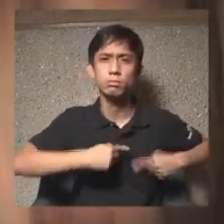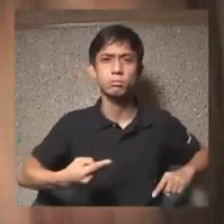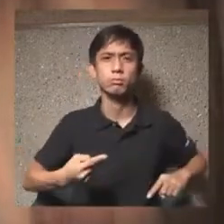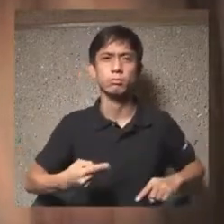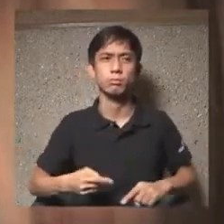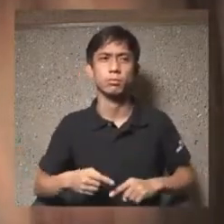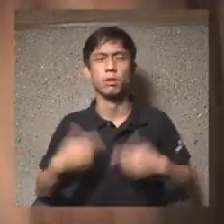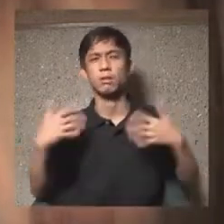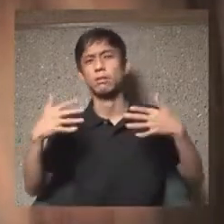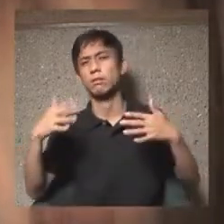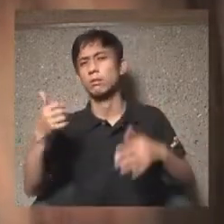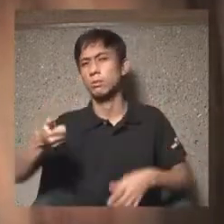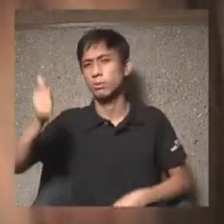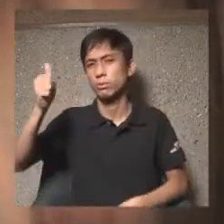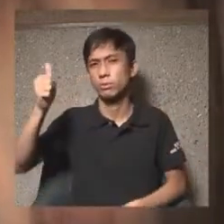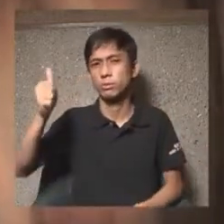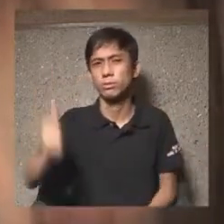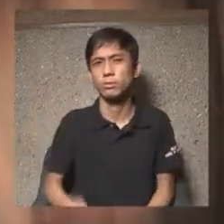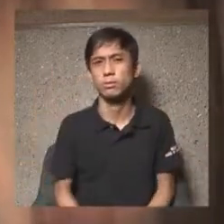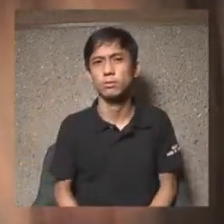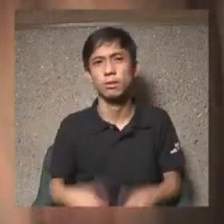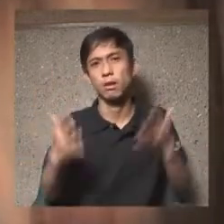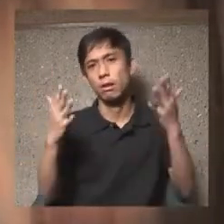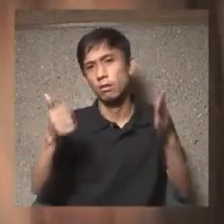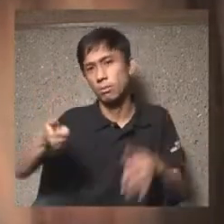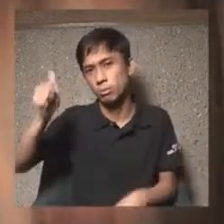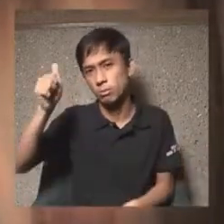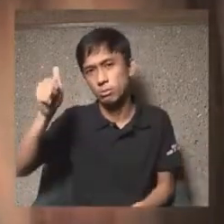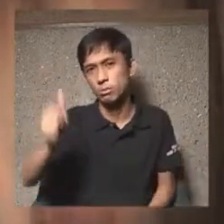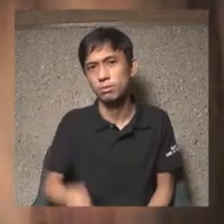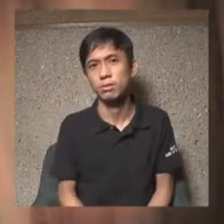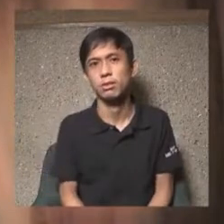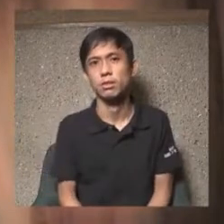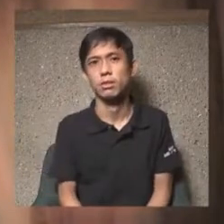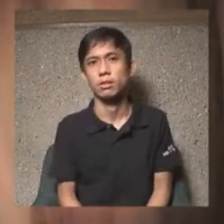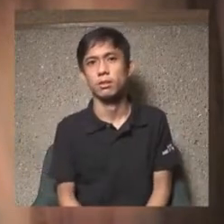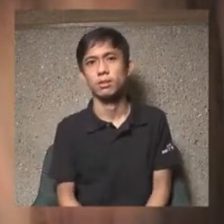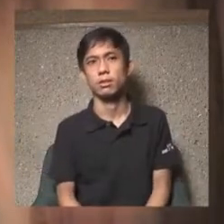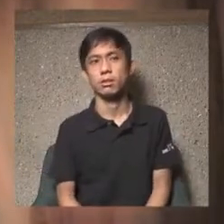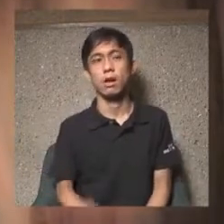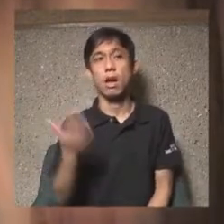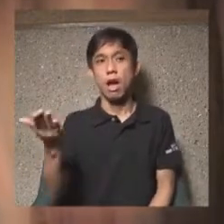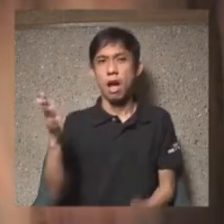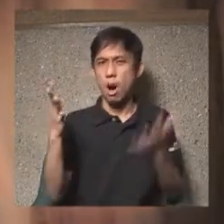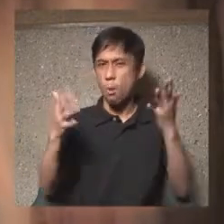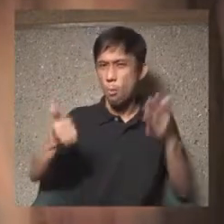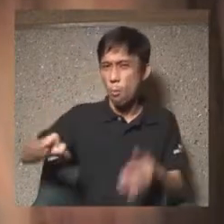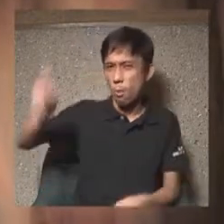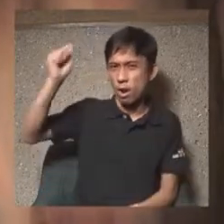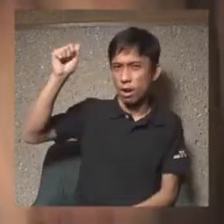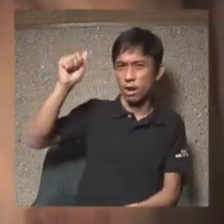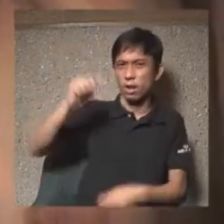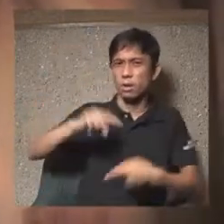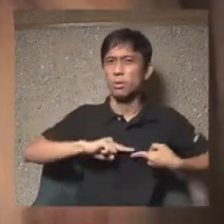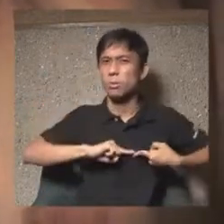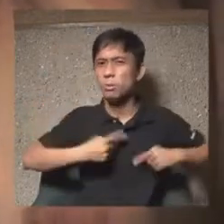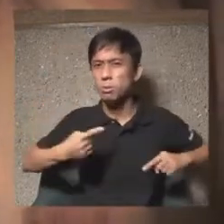with me? There was so much fighting that nobody was winning. And